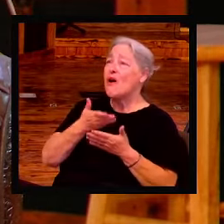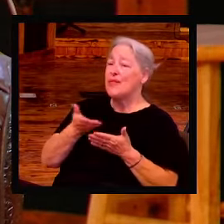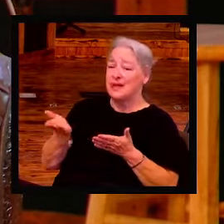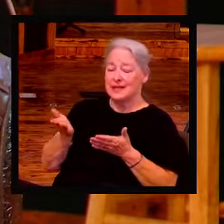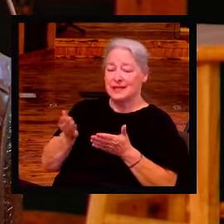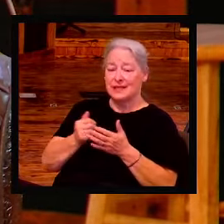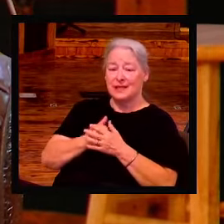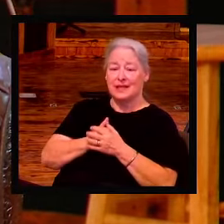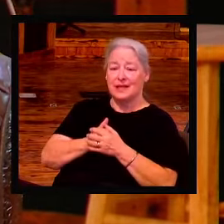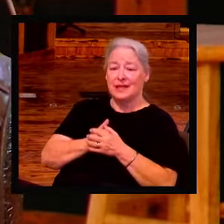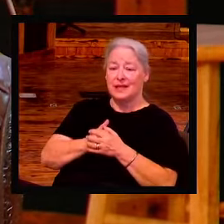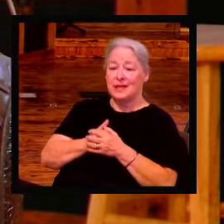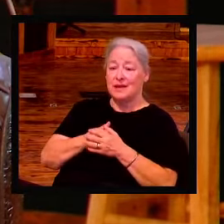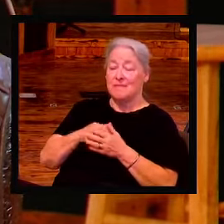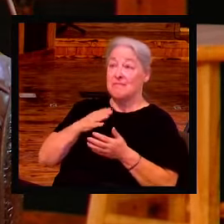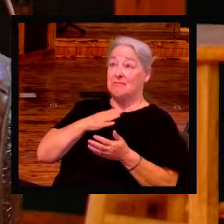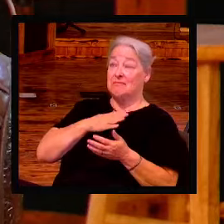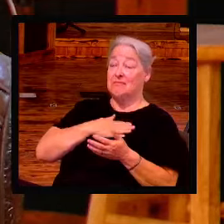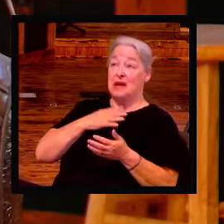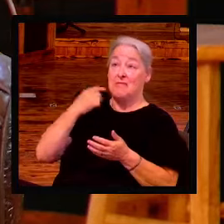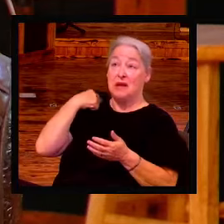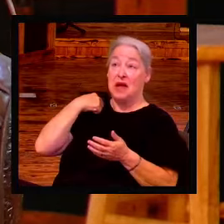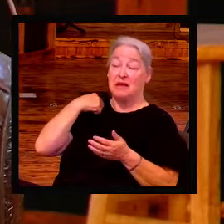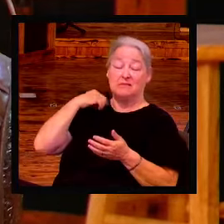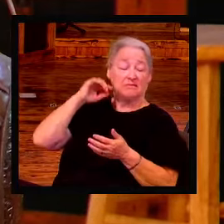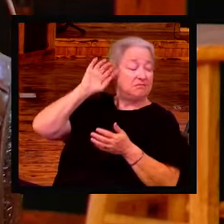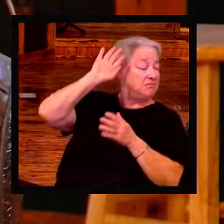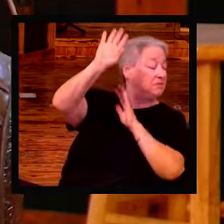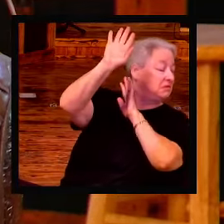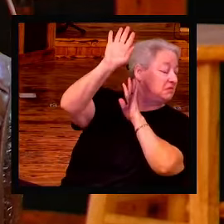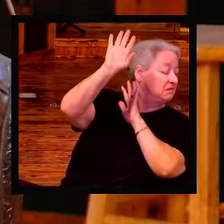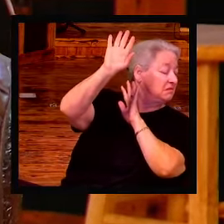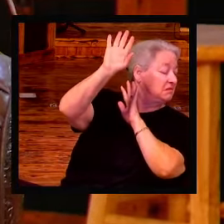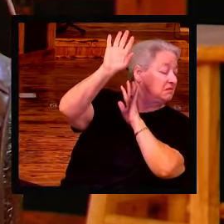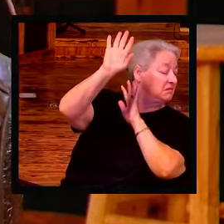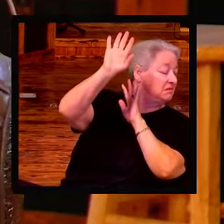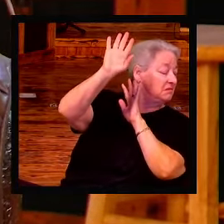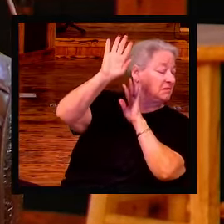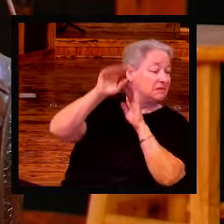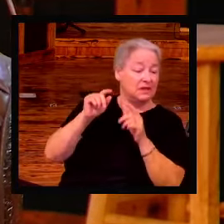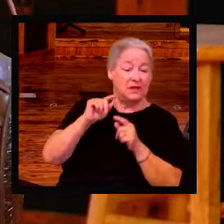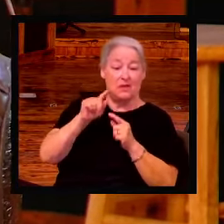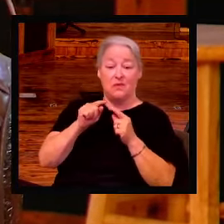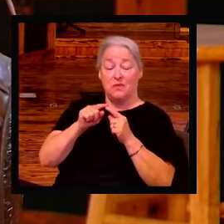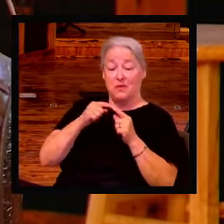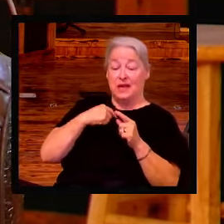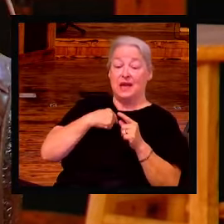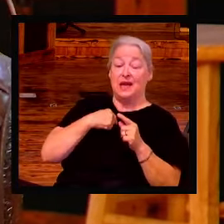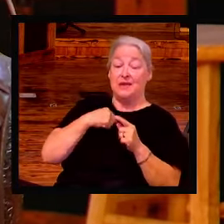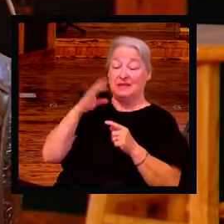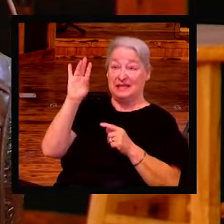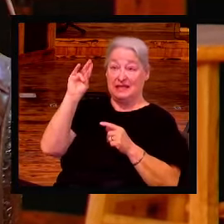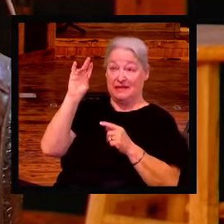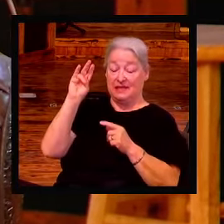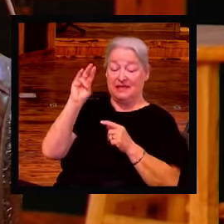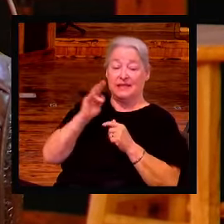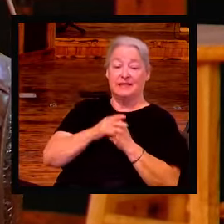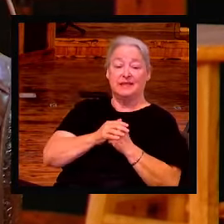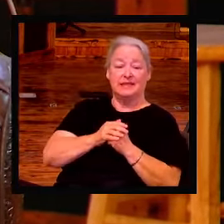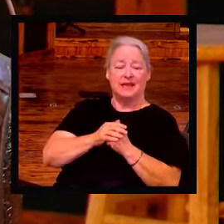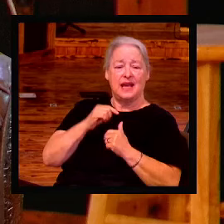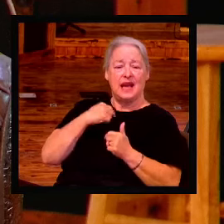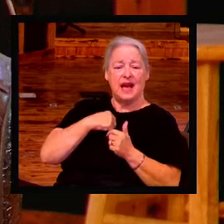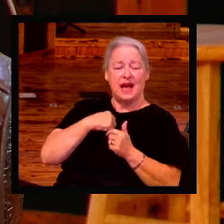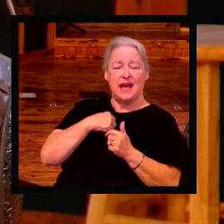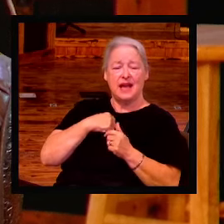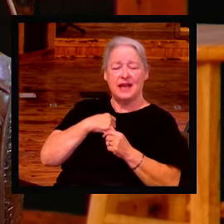And so I turned my back on God when I was 17, and I met someone